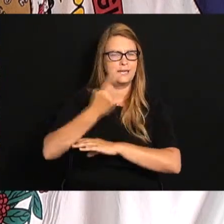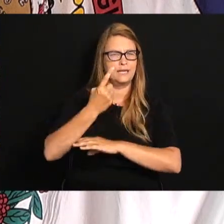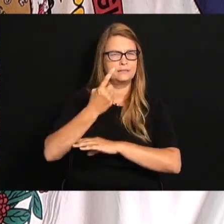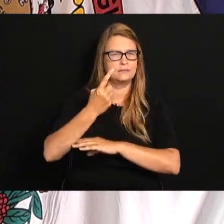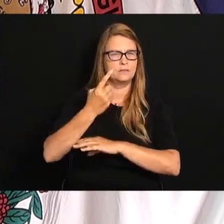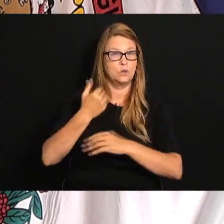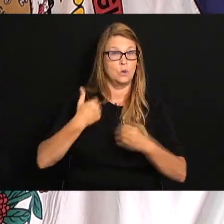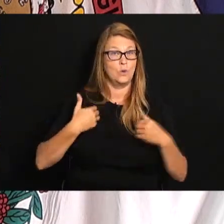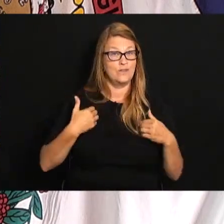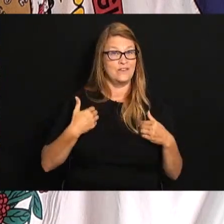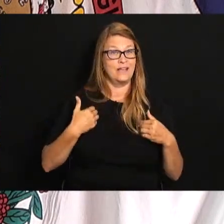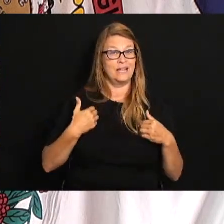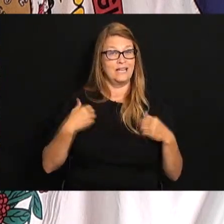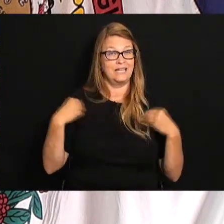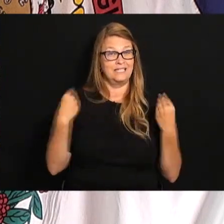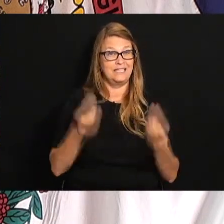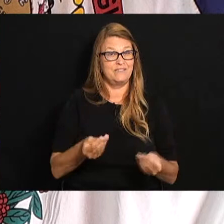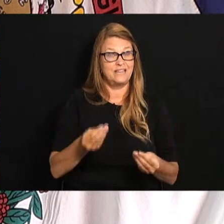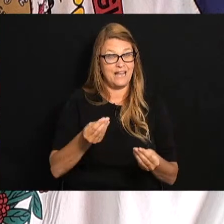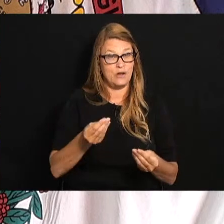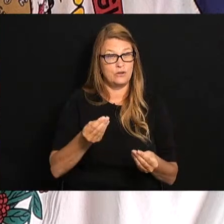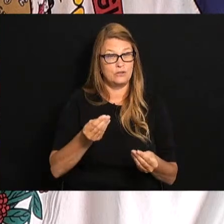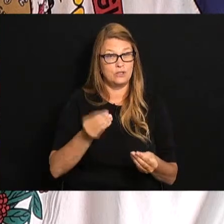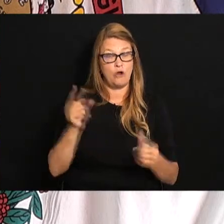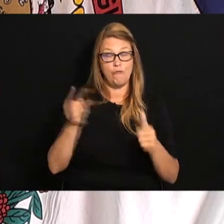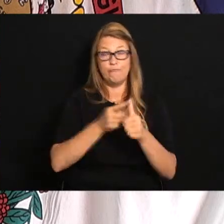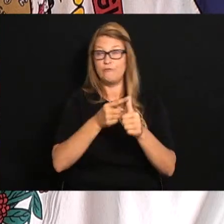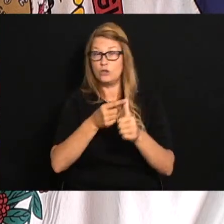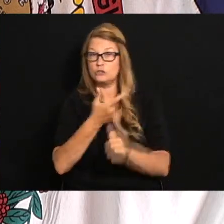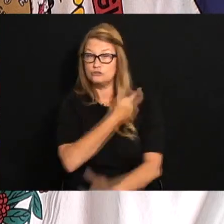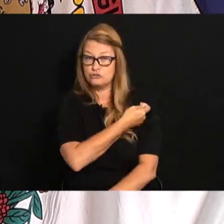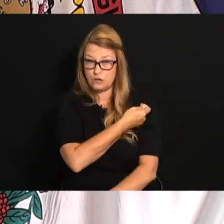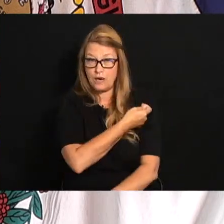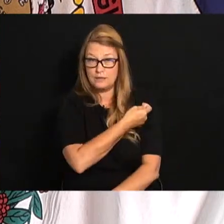that we had given out first doses.